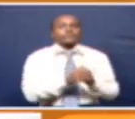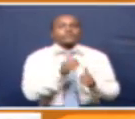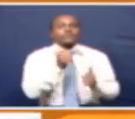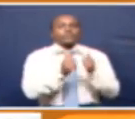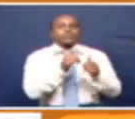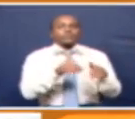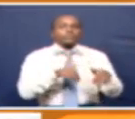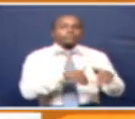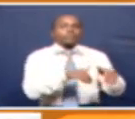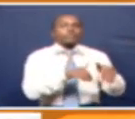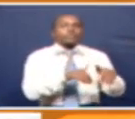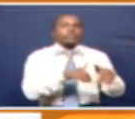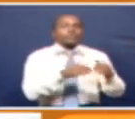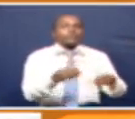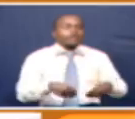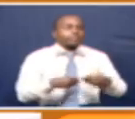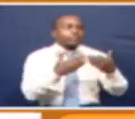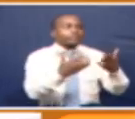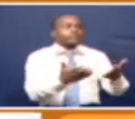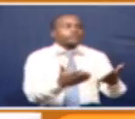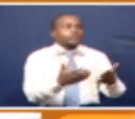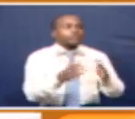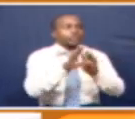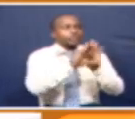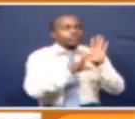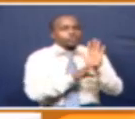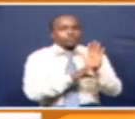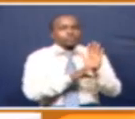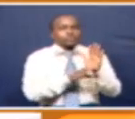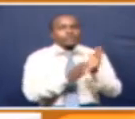follow the provisions of the Constitution and the law.